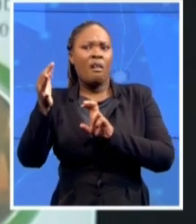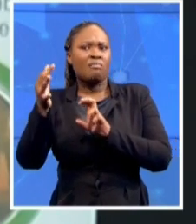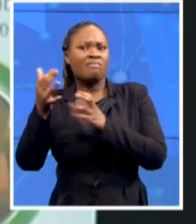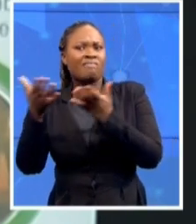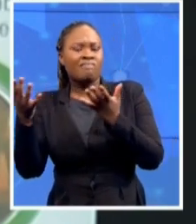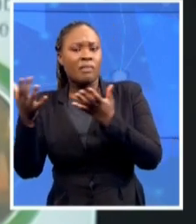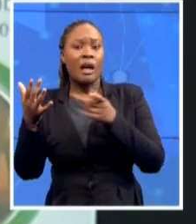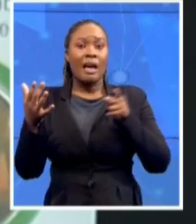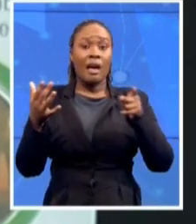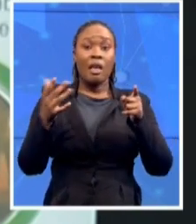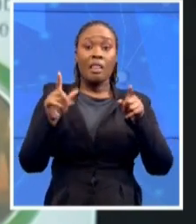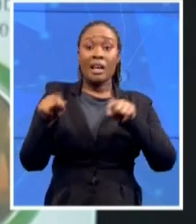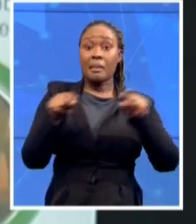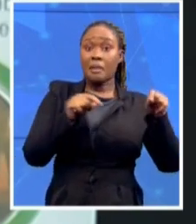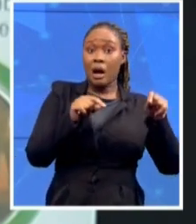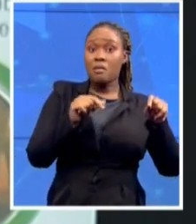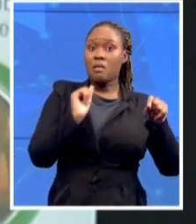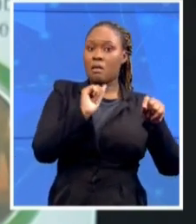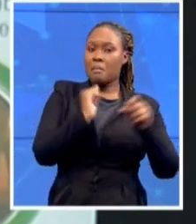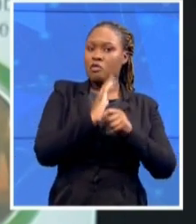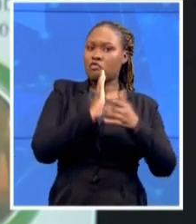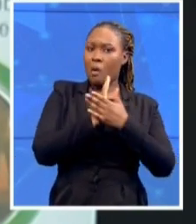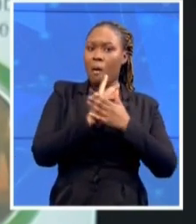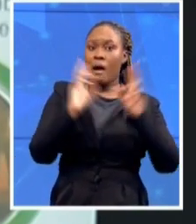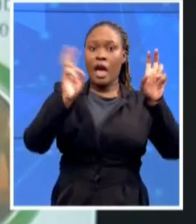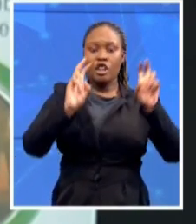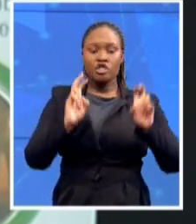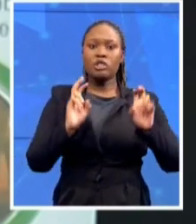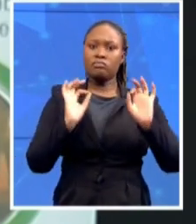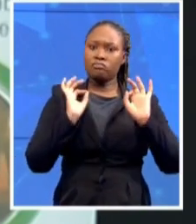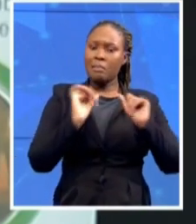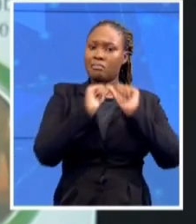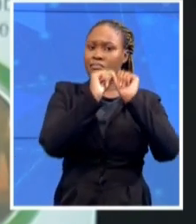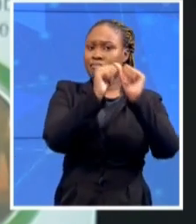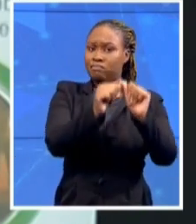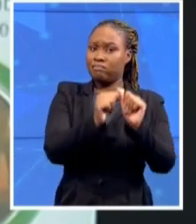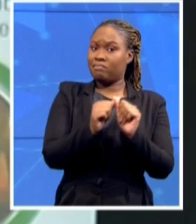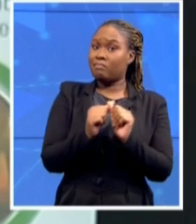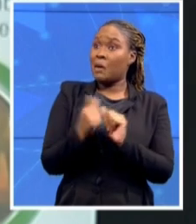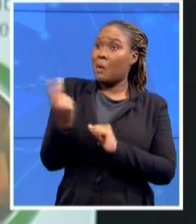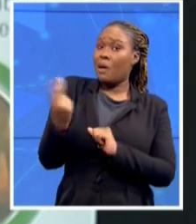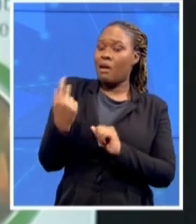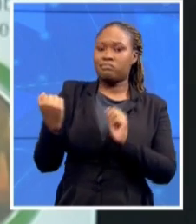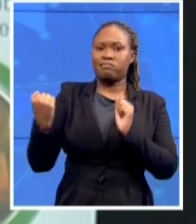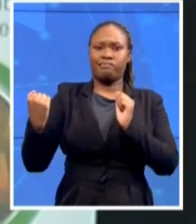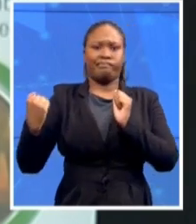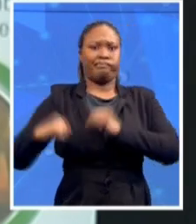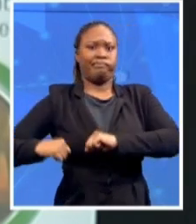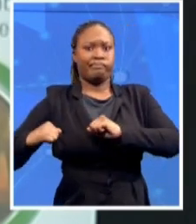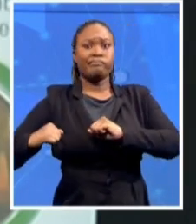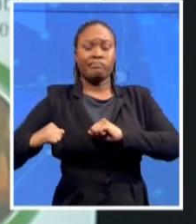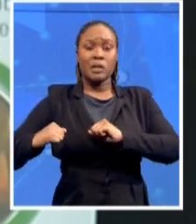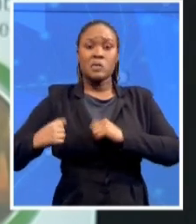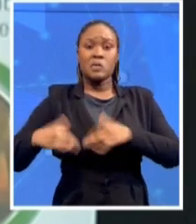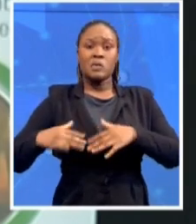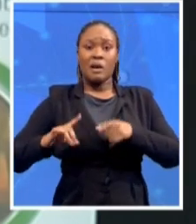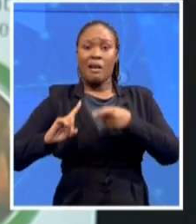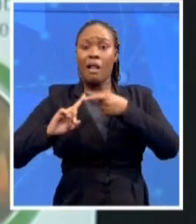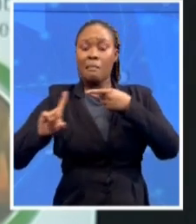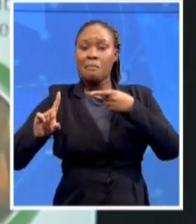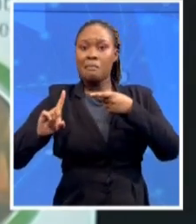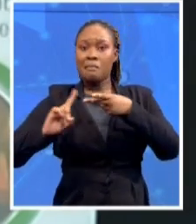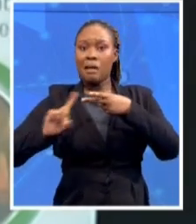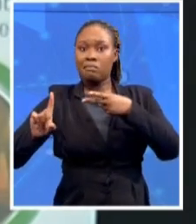Unsurprisingly, we found ourselves in full agreement with each other on most of the important issues. And he is happy for me to share this with the